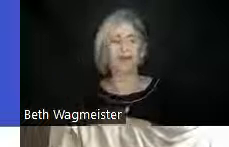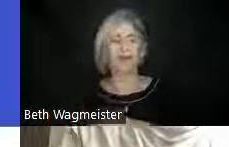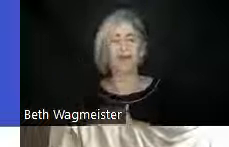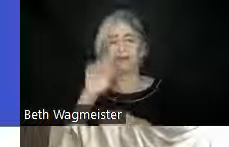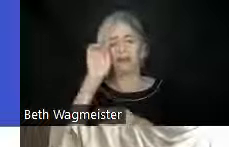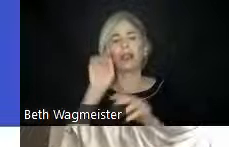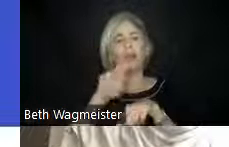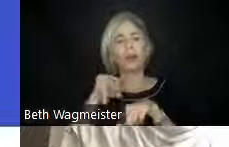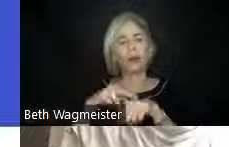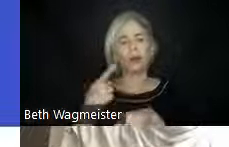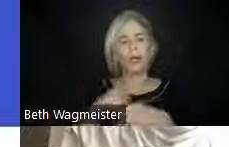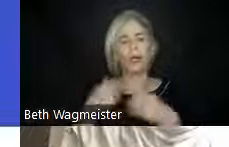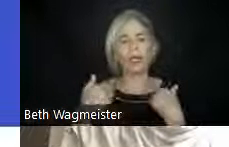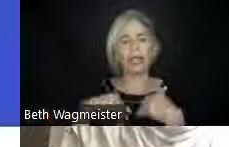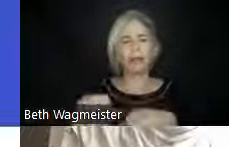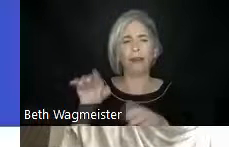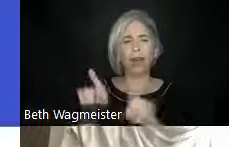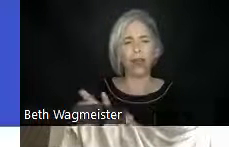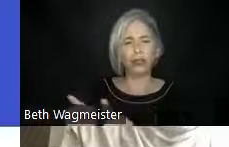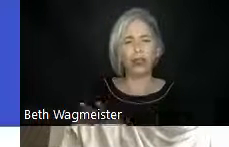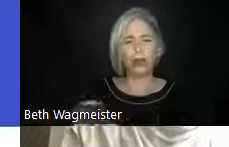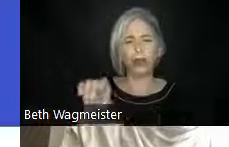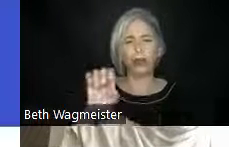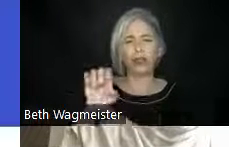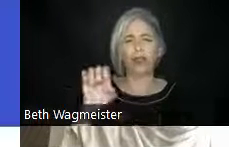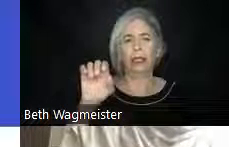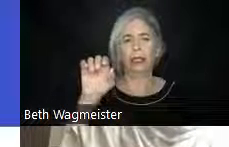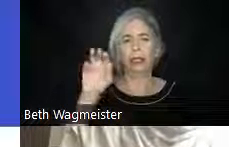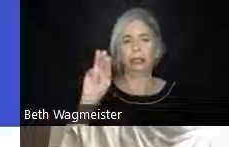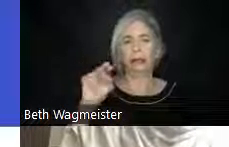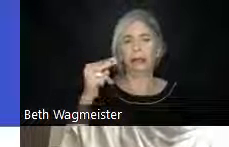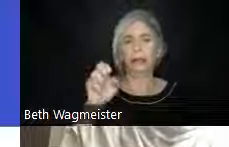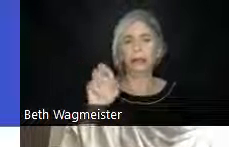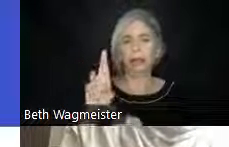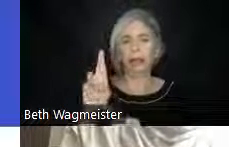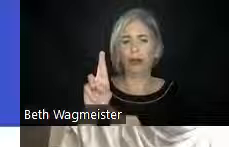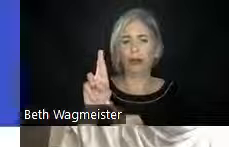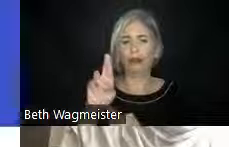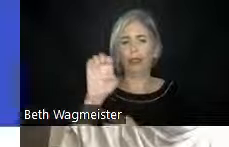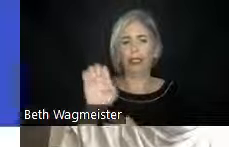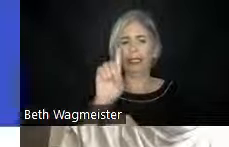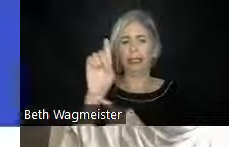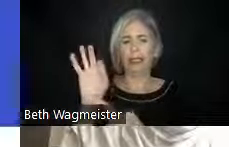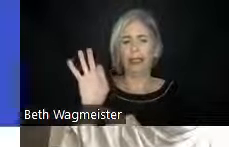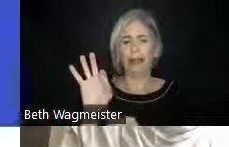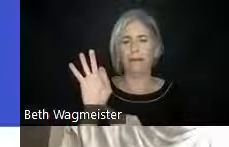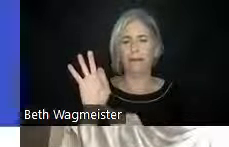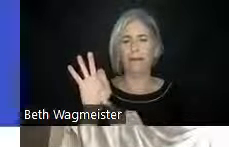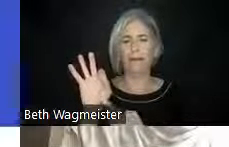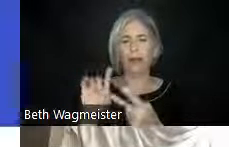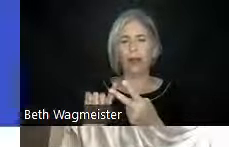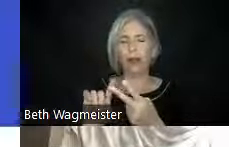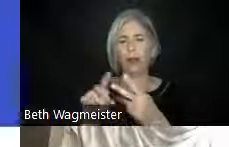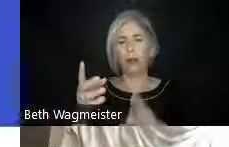Of course, we have the end user representation here with the mayor from European Disability Forum, and we have a